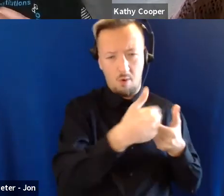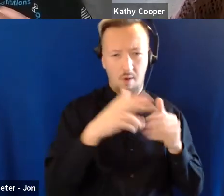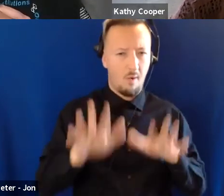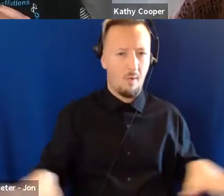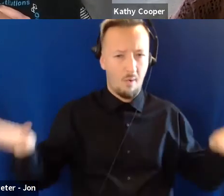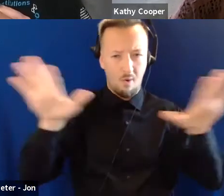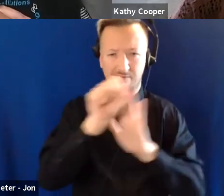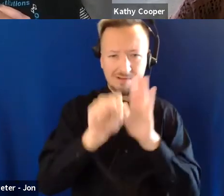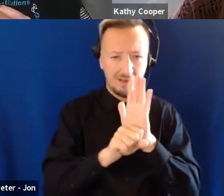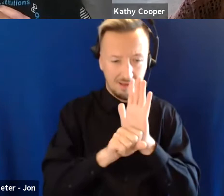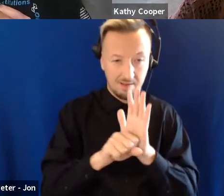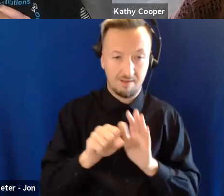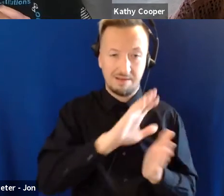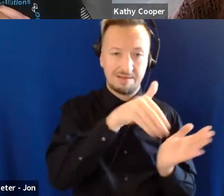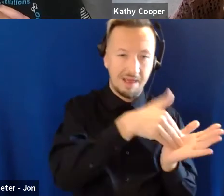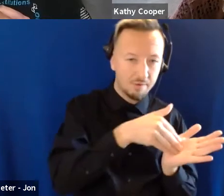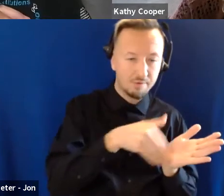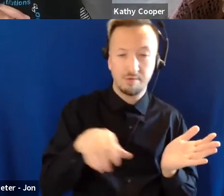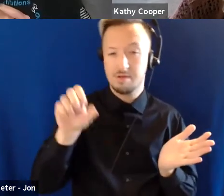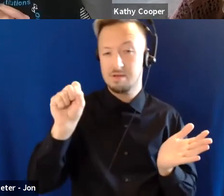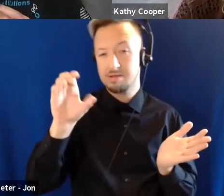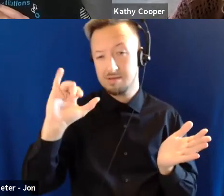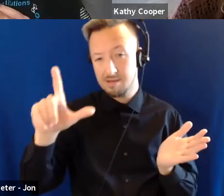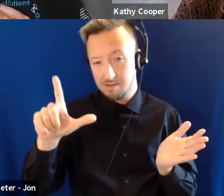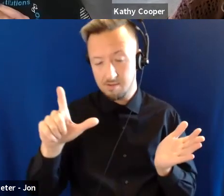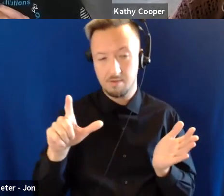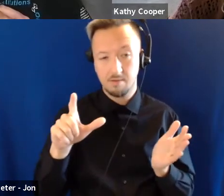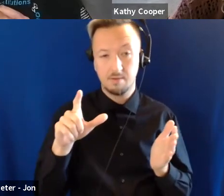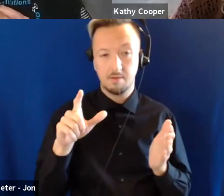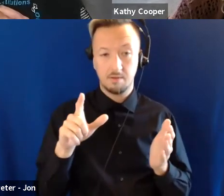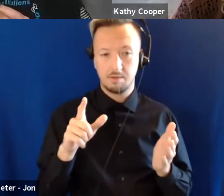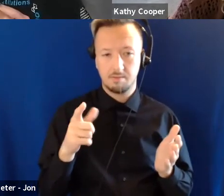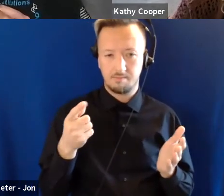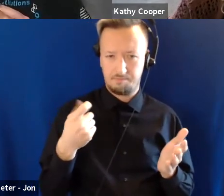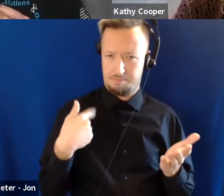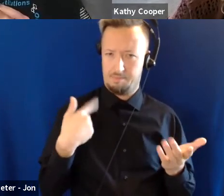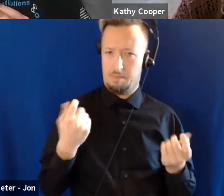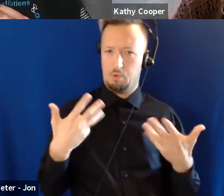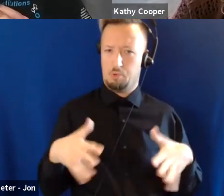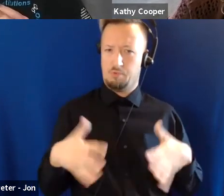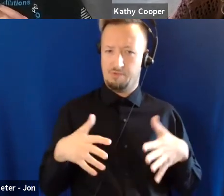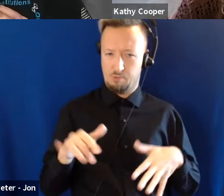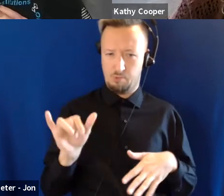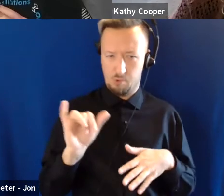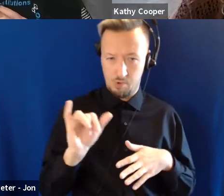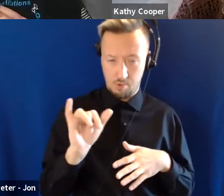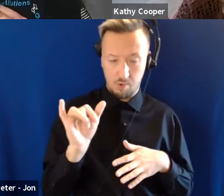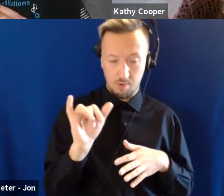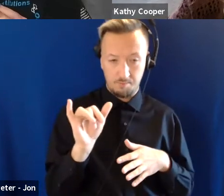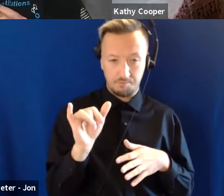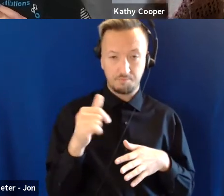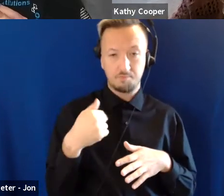states, centers, and SILCs. And it's a little nerve-wracking at the same time because as I'm